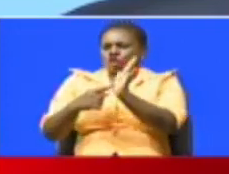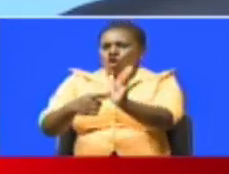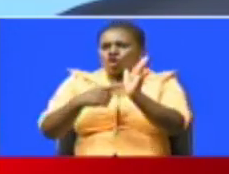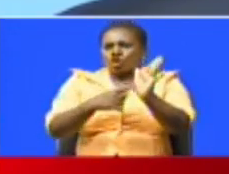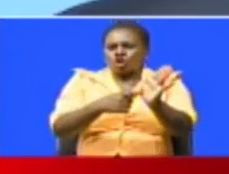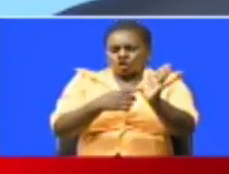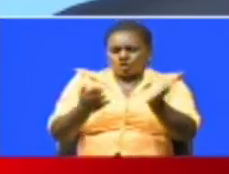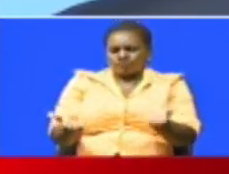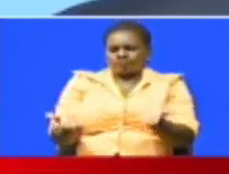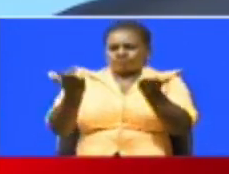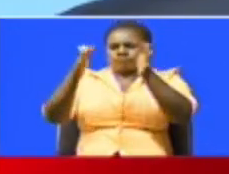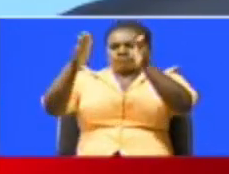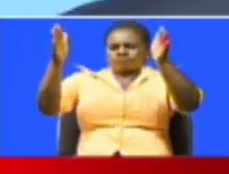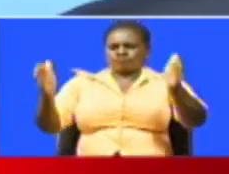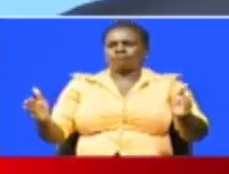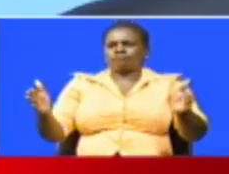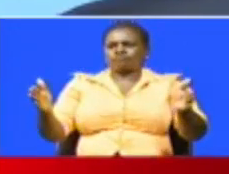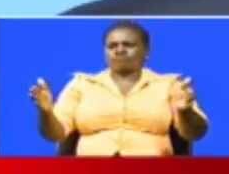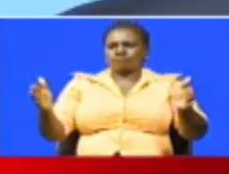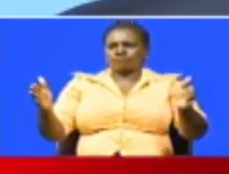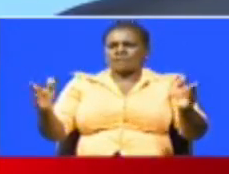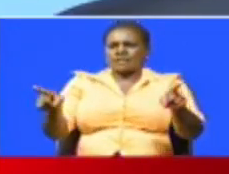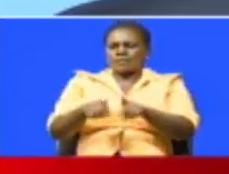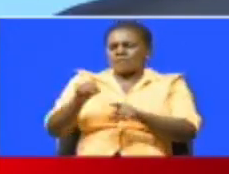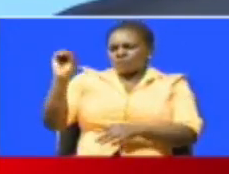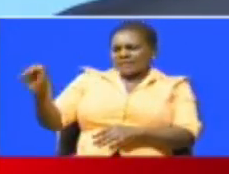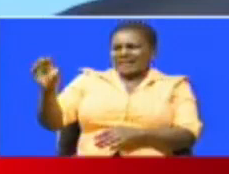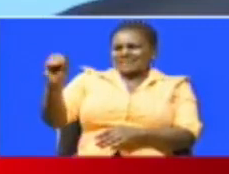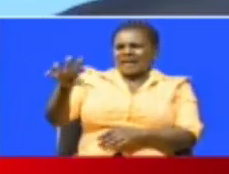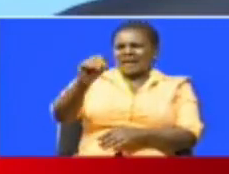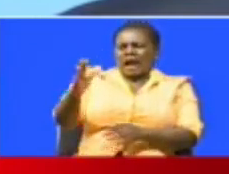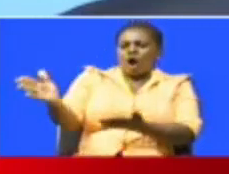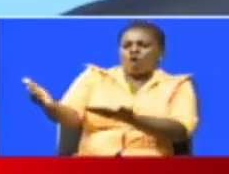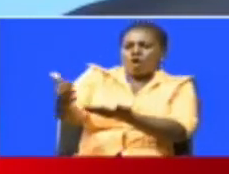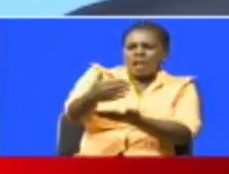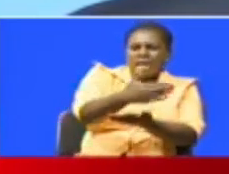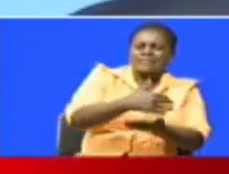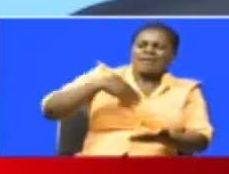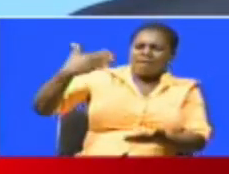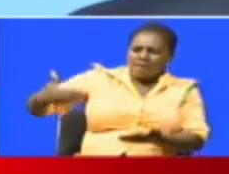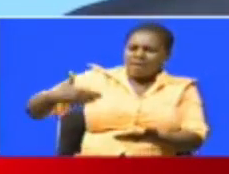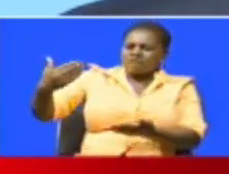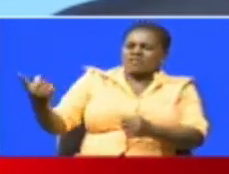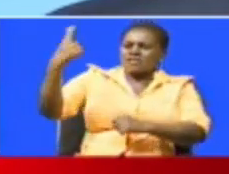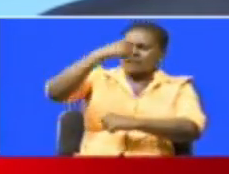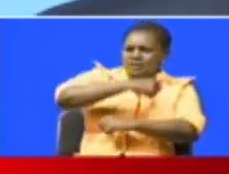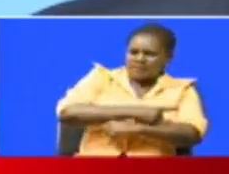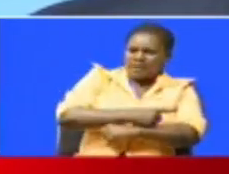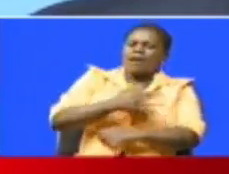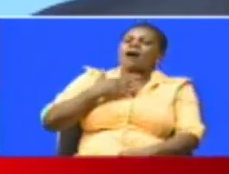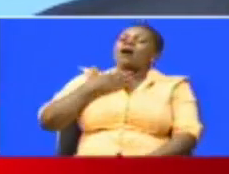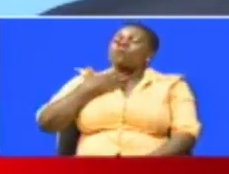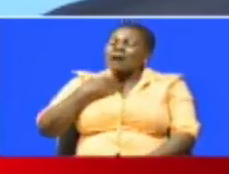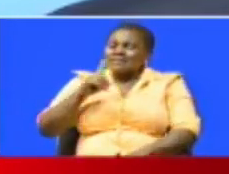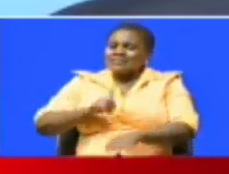on raised platforms and waste and other garbage is collected daily. And I would like